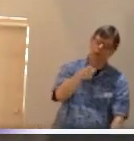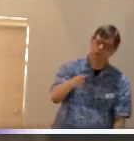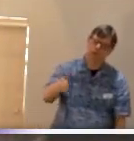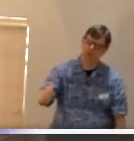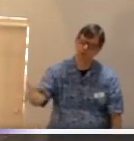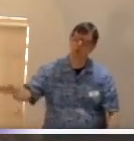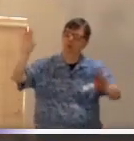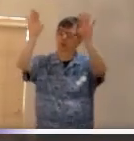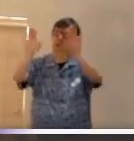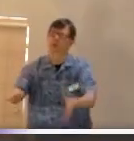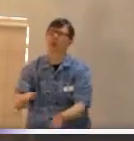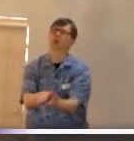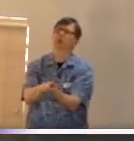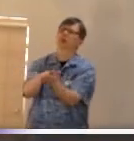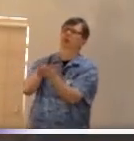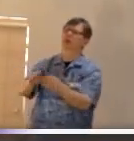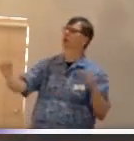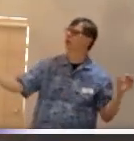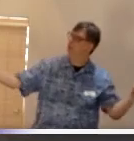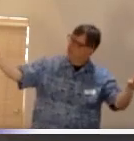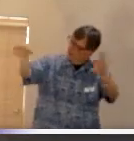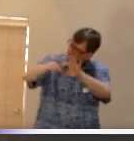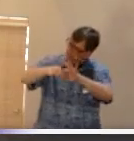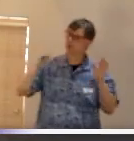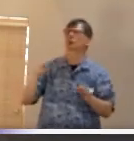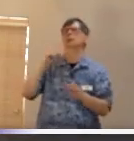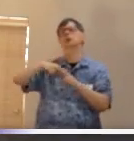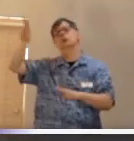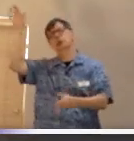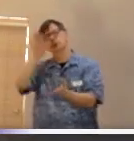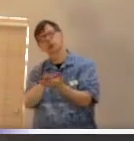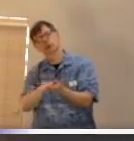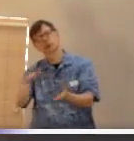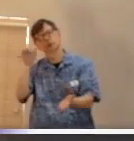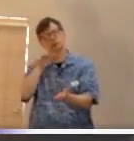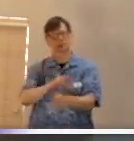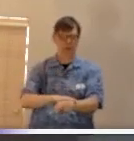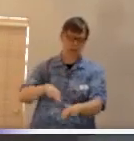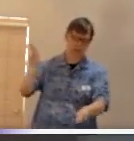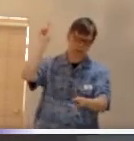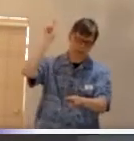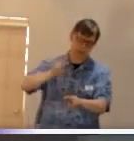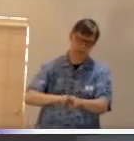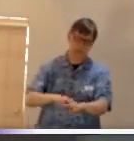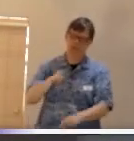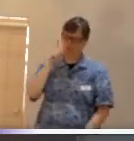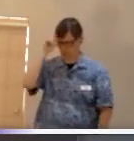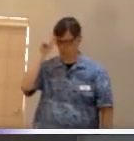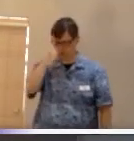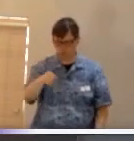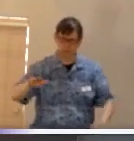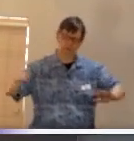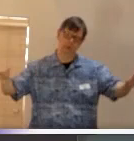as great teachers and sages say, be attracted to the right teaching at the right time, at the right moment, for you to